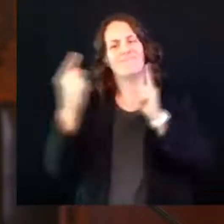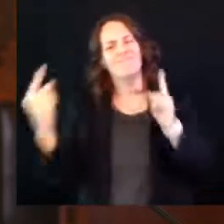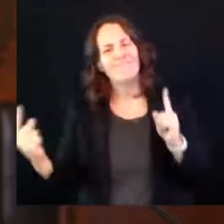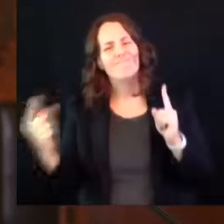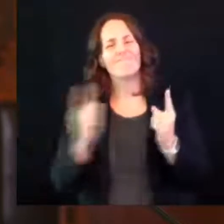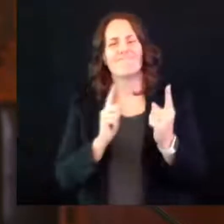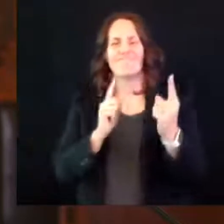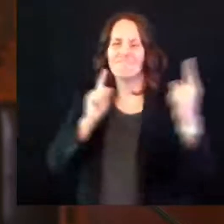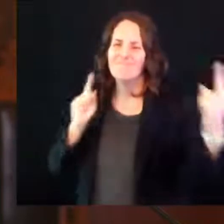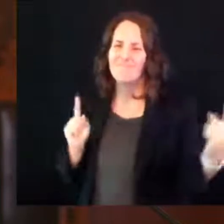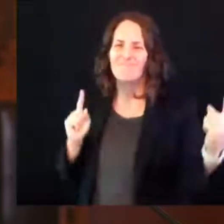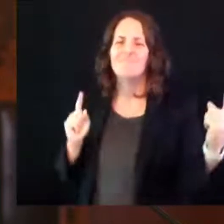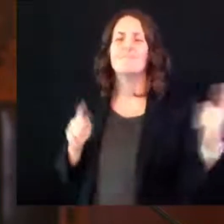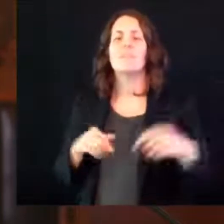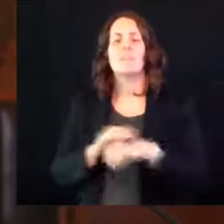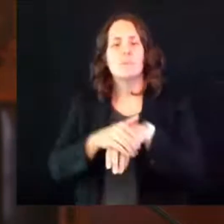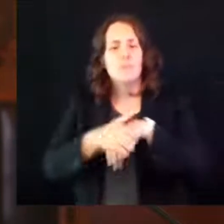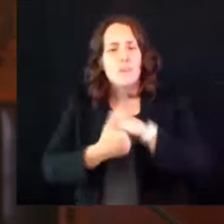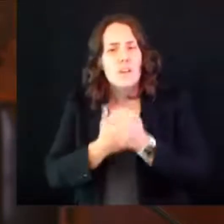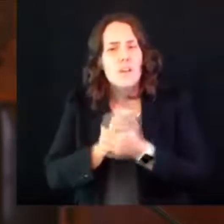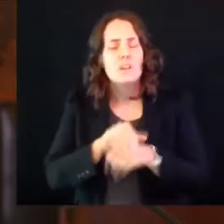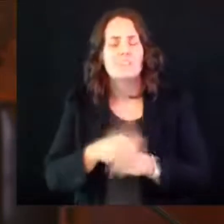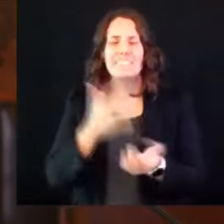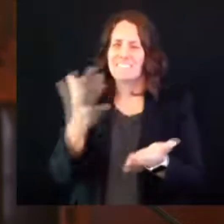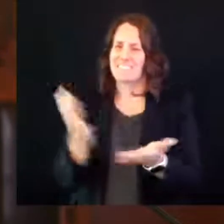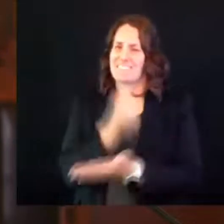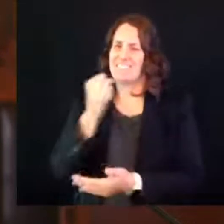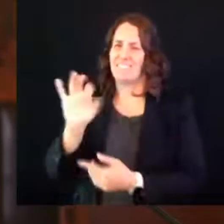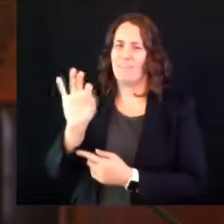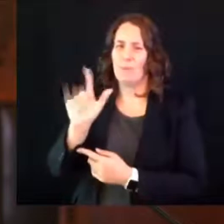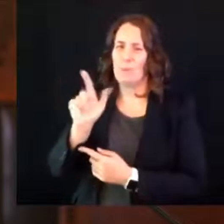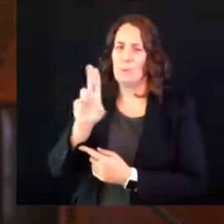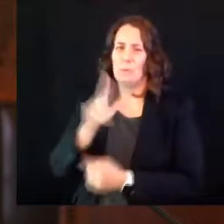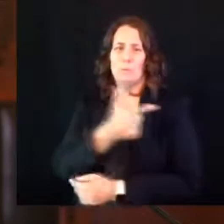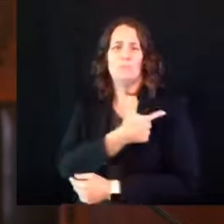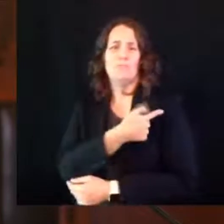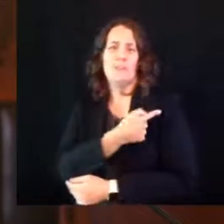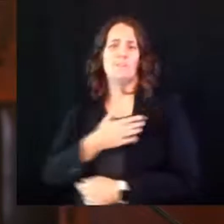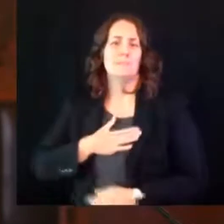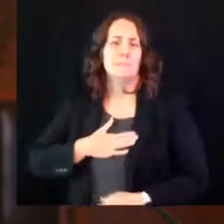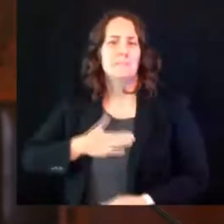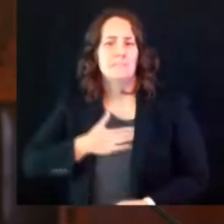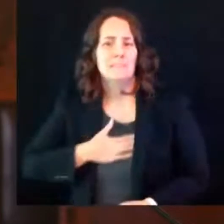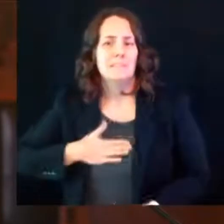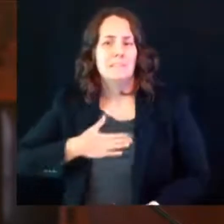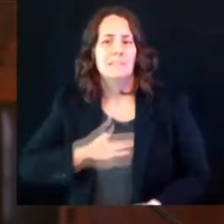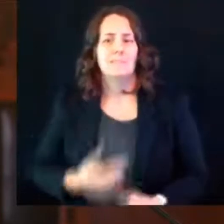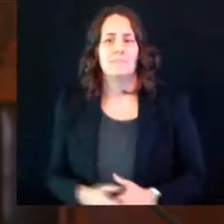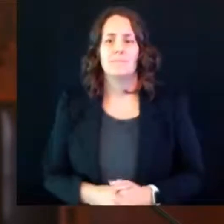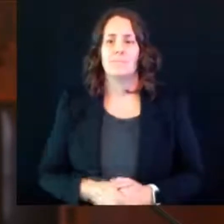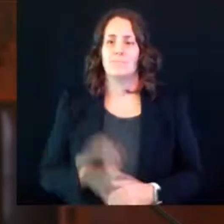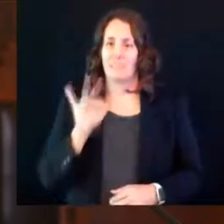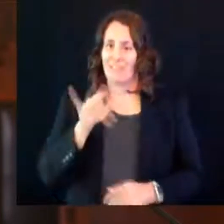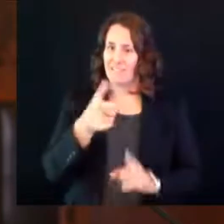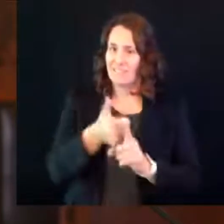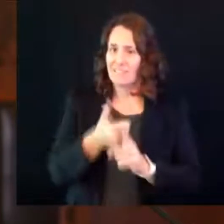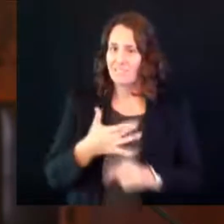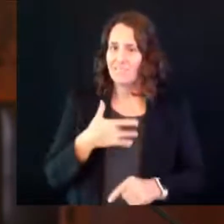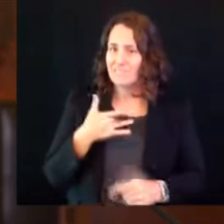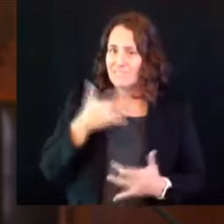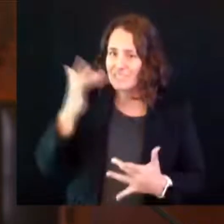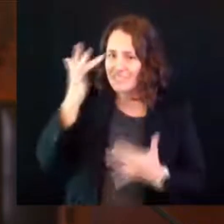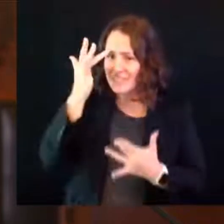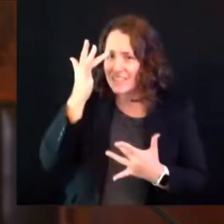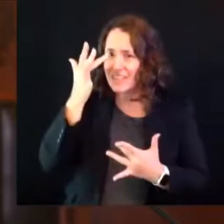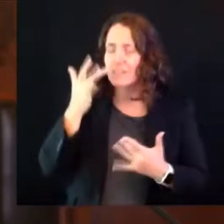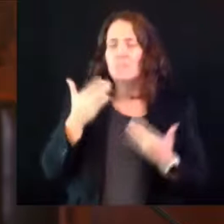have symptoms or have been exposed to COVID-19, and answer the call from a contact tracer. This is a critical moment in